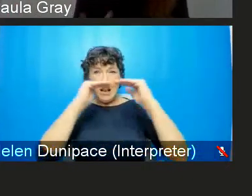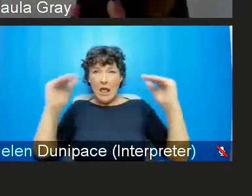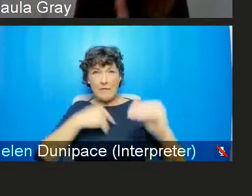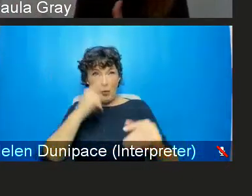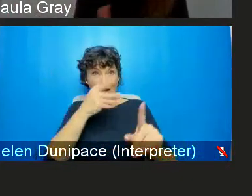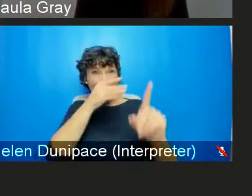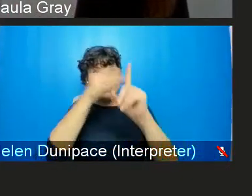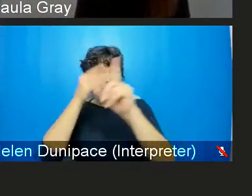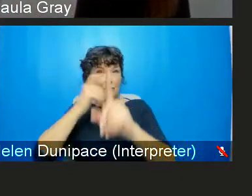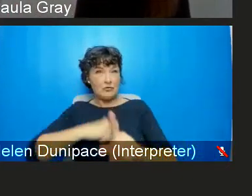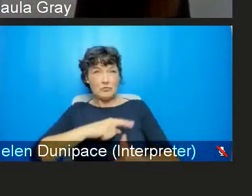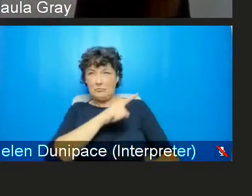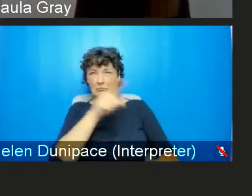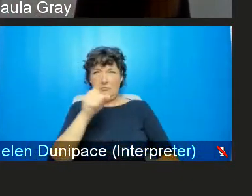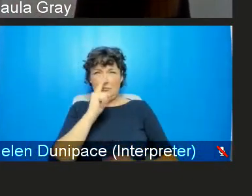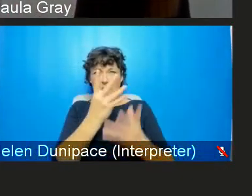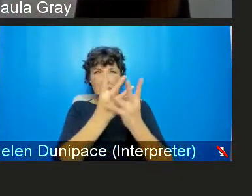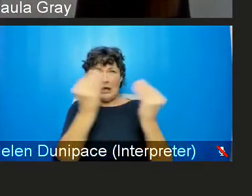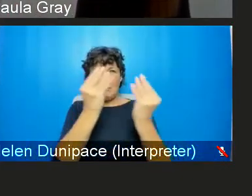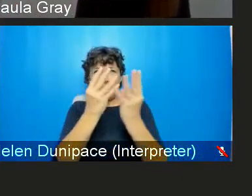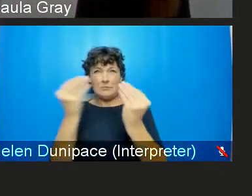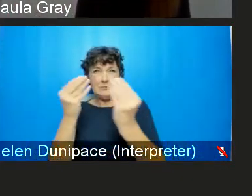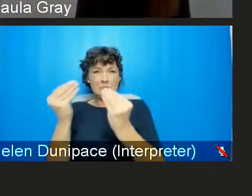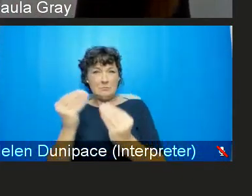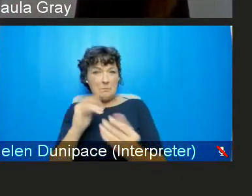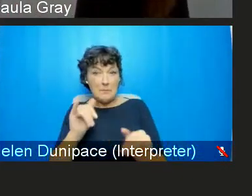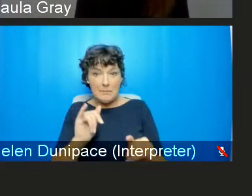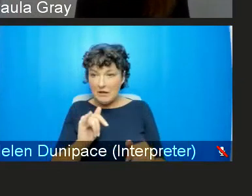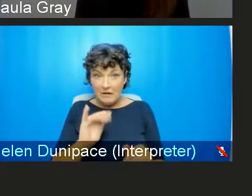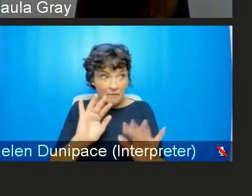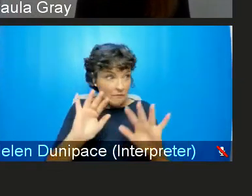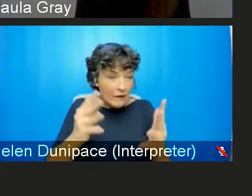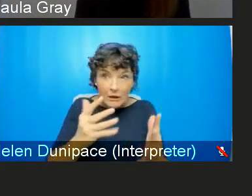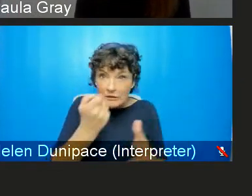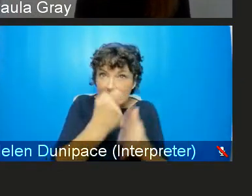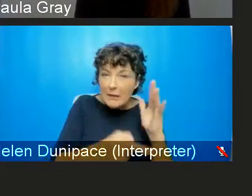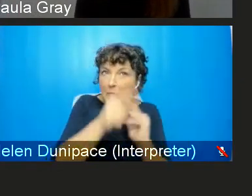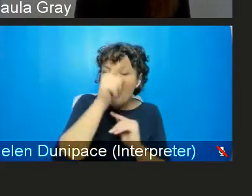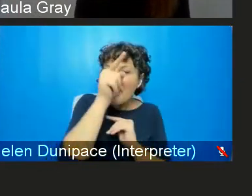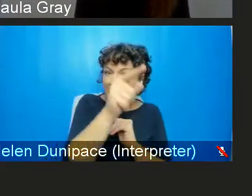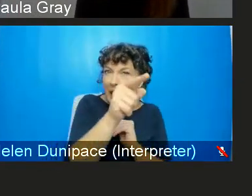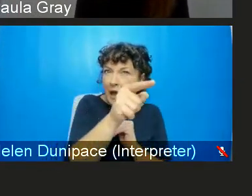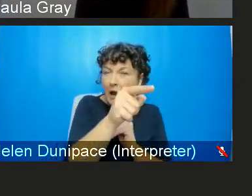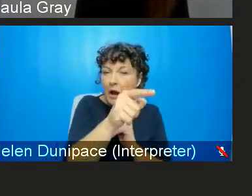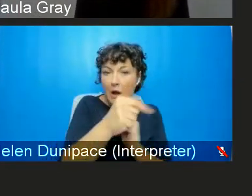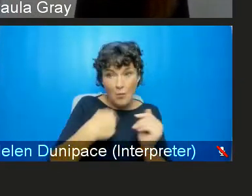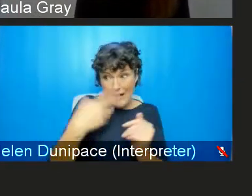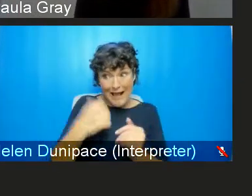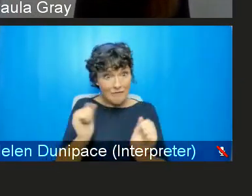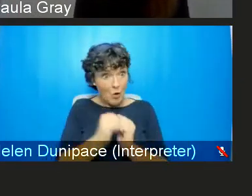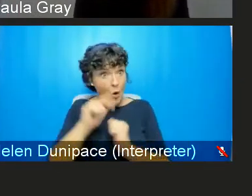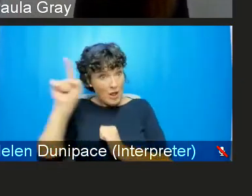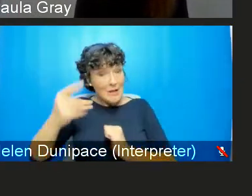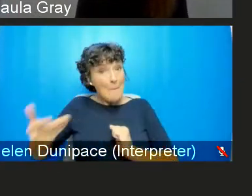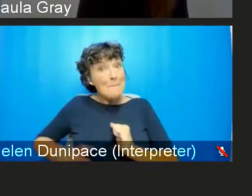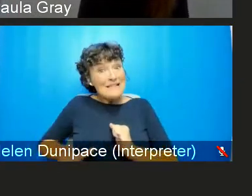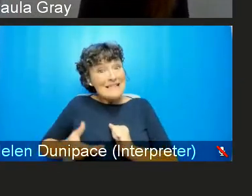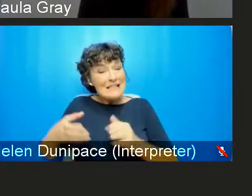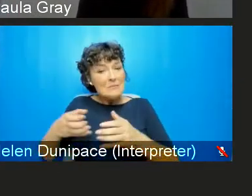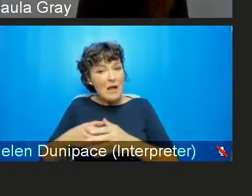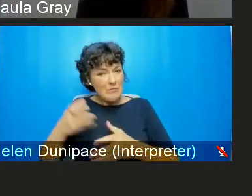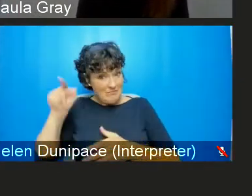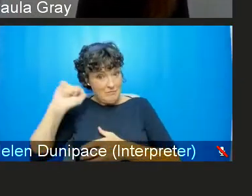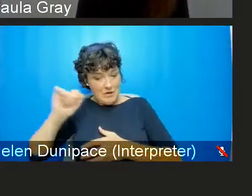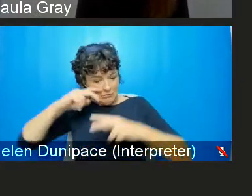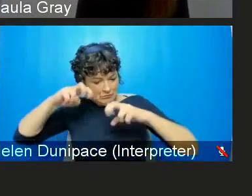have a gap, you know, we perhaps don't have representation, and we know that we have colleagues within our business who have those skills, looking at how we can